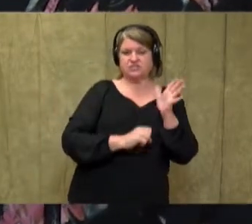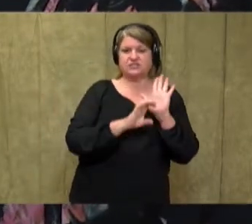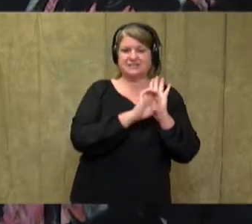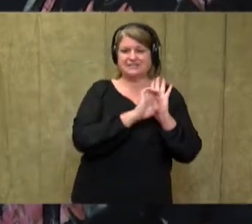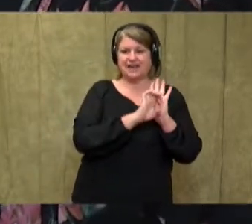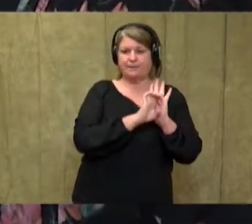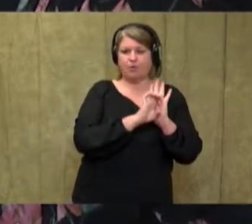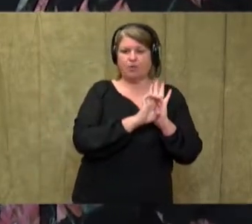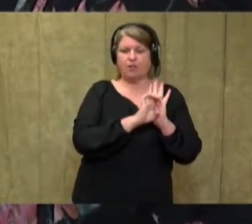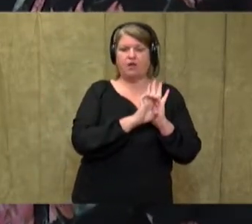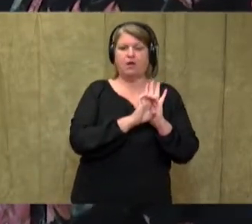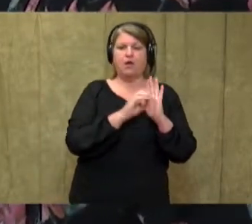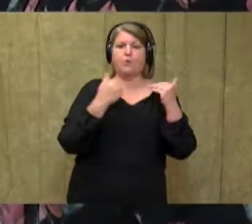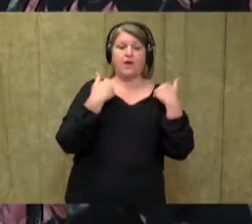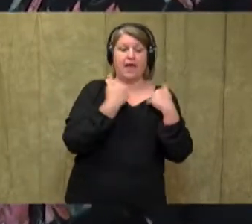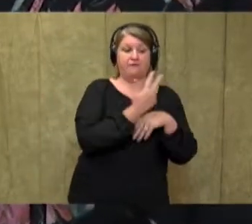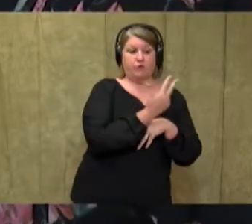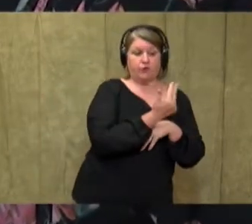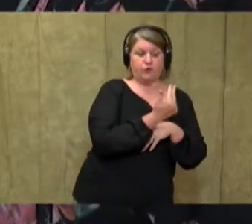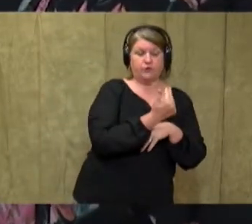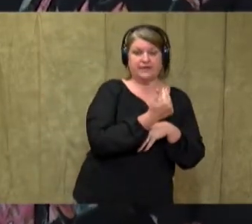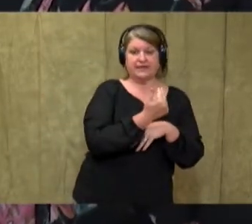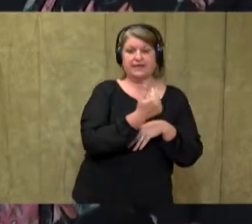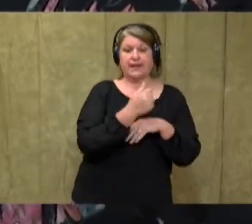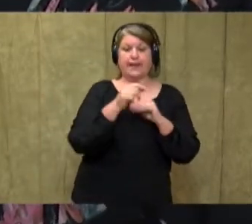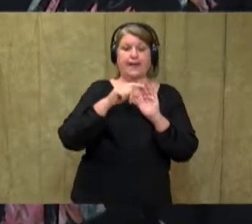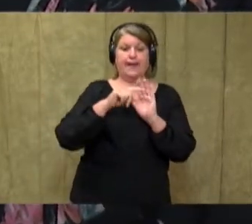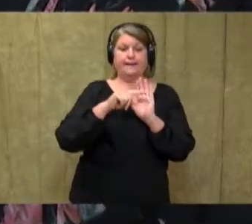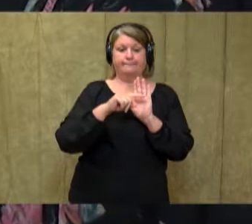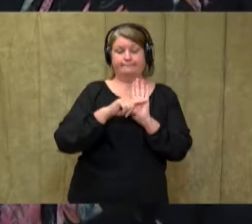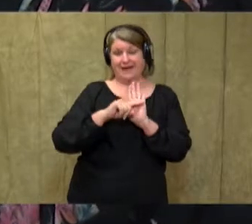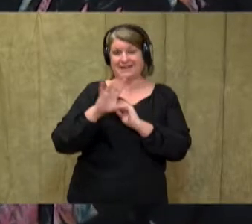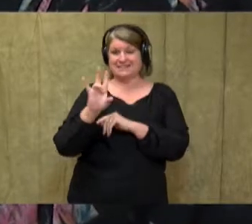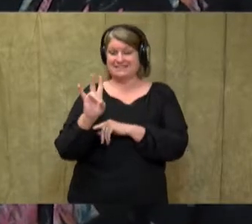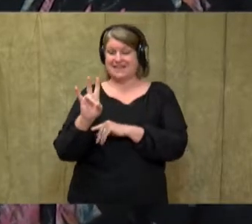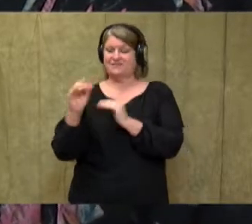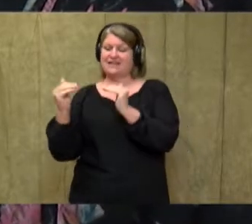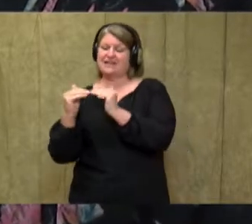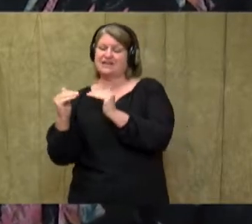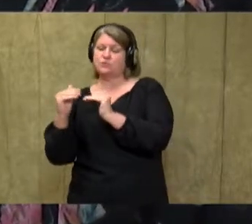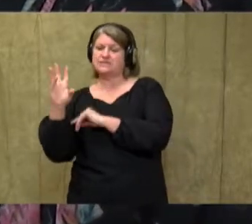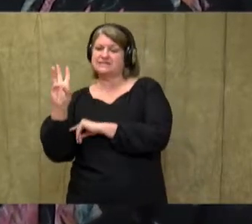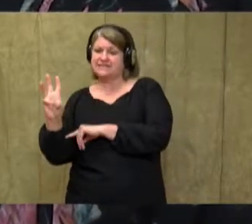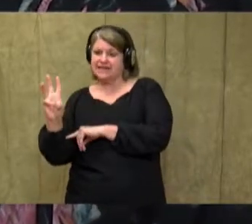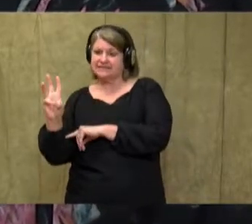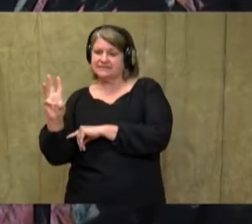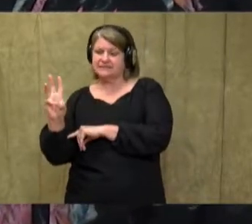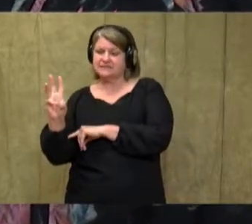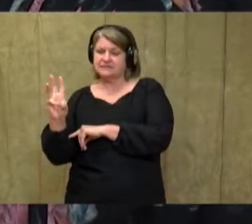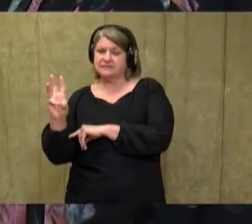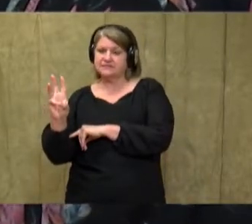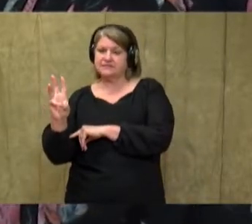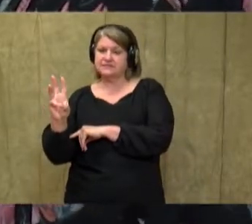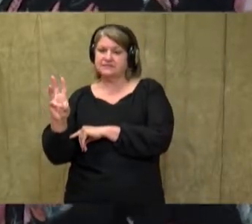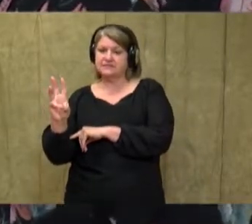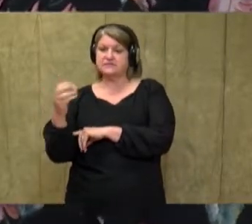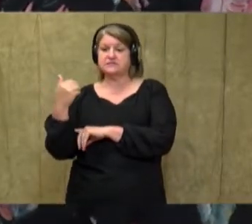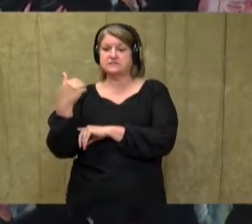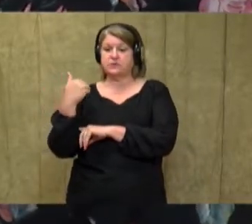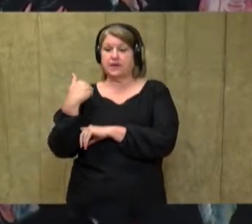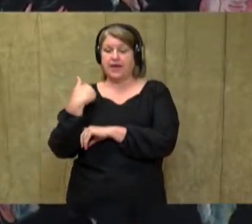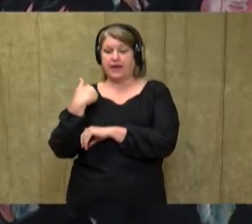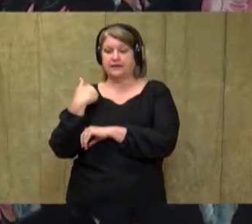example. We have 13 minus 7 equals 6. So we